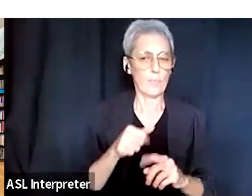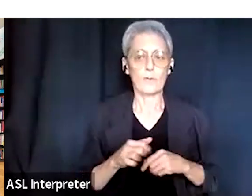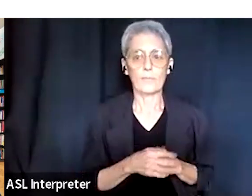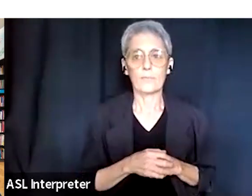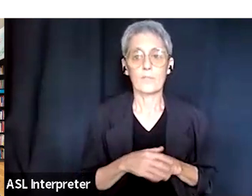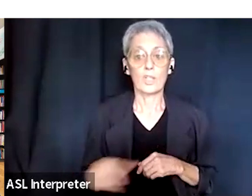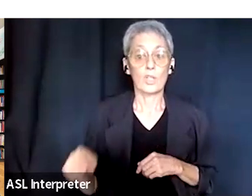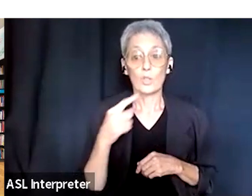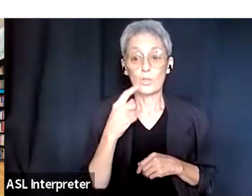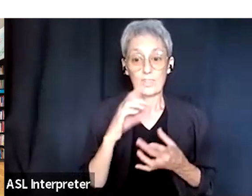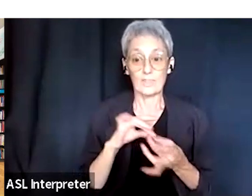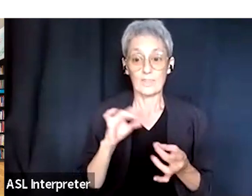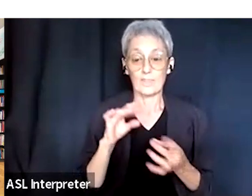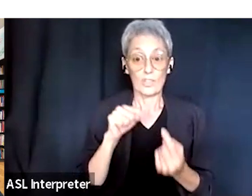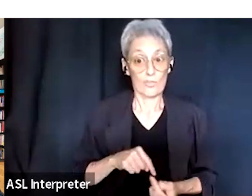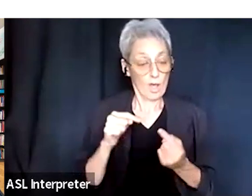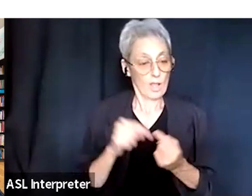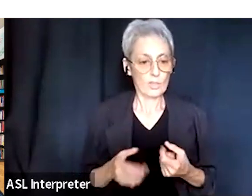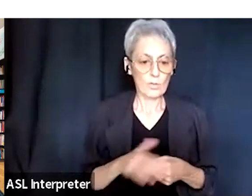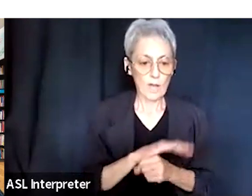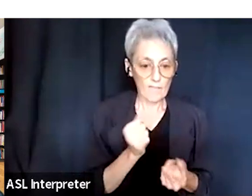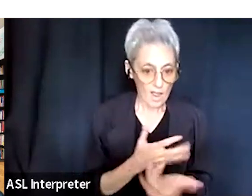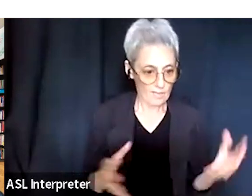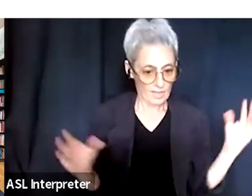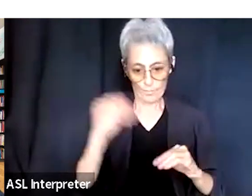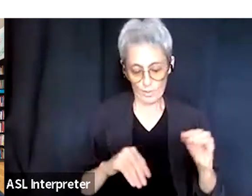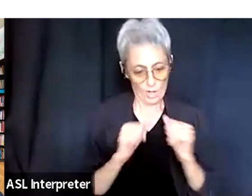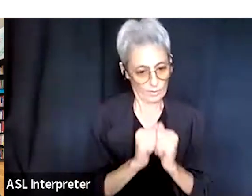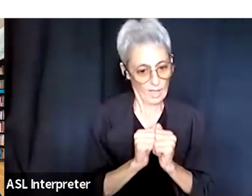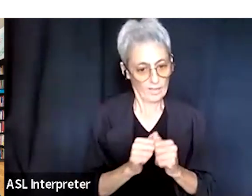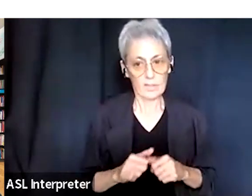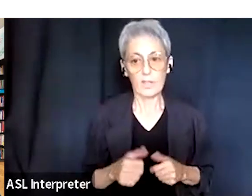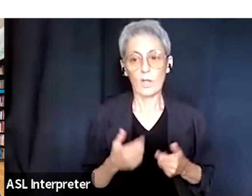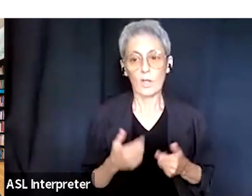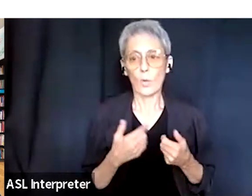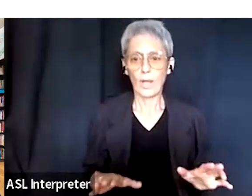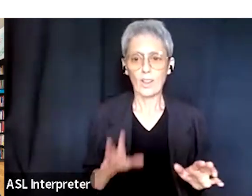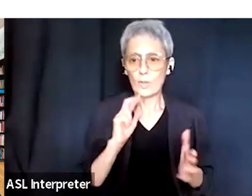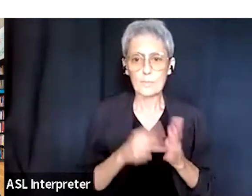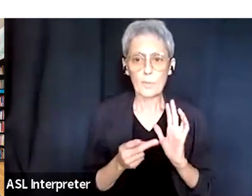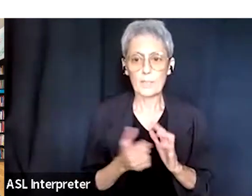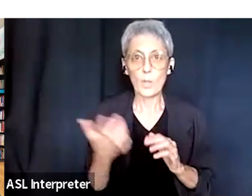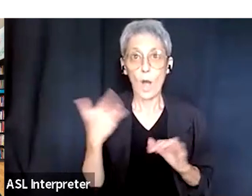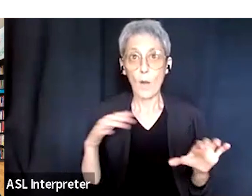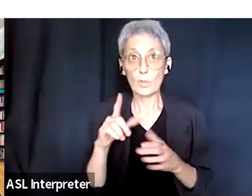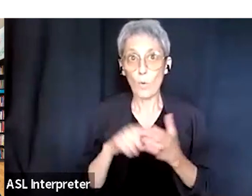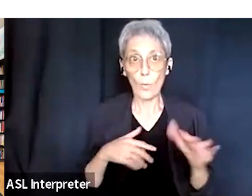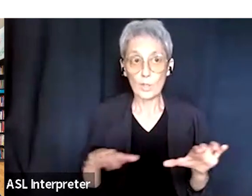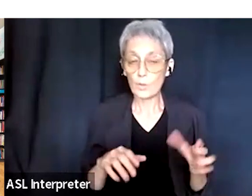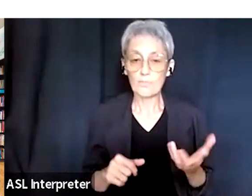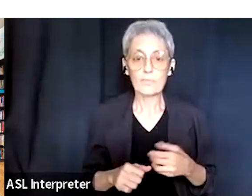to cover it all and put it all together. We kind of lose the purpose of why we're doing what we're doing, and we